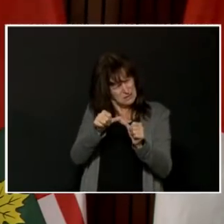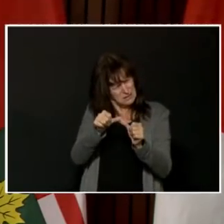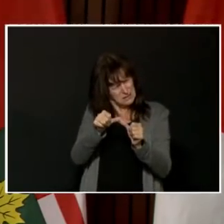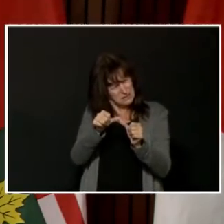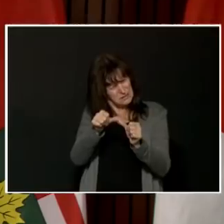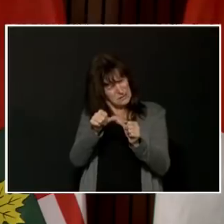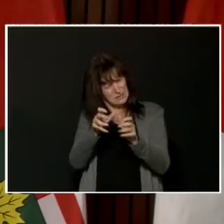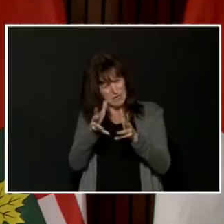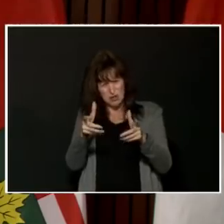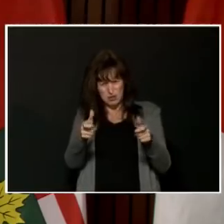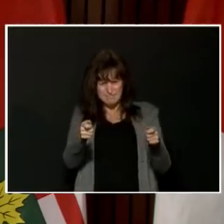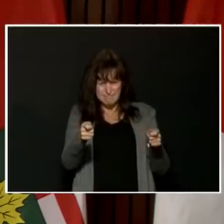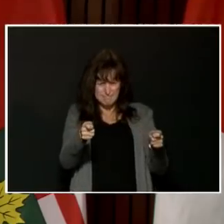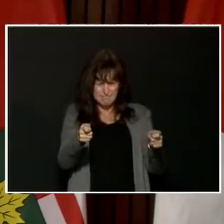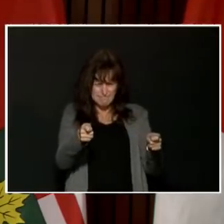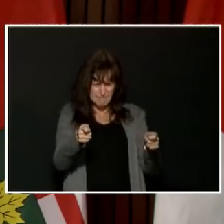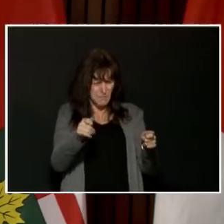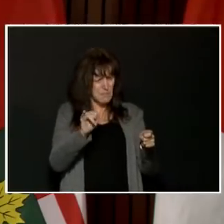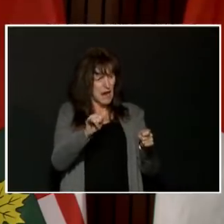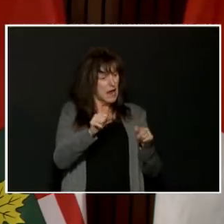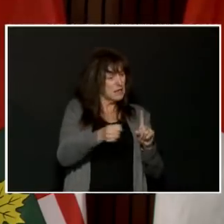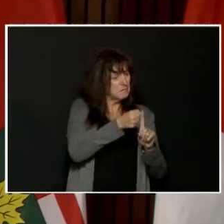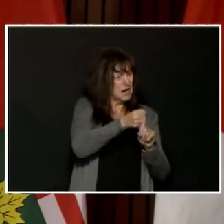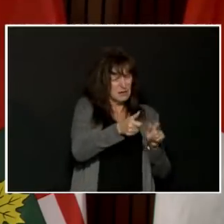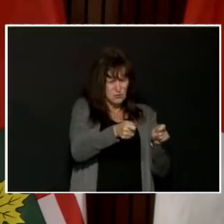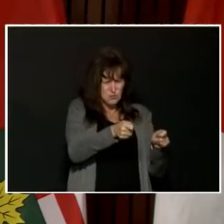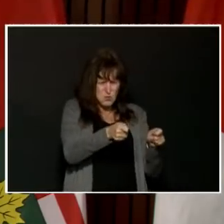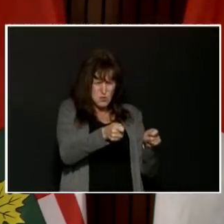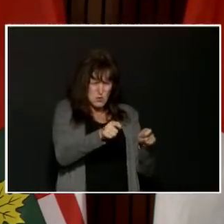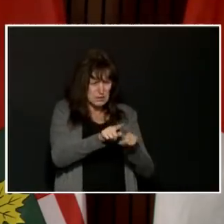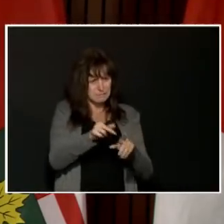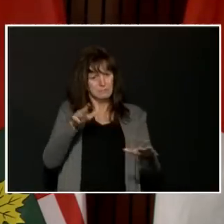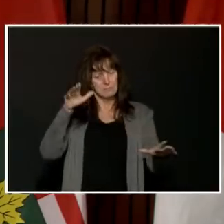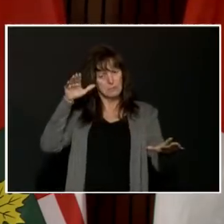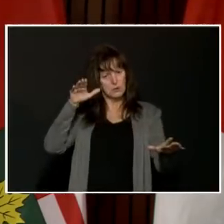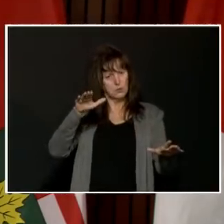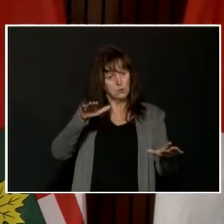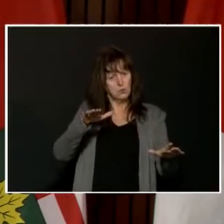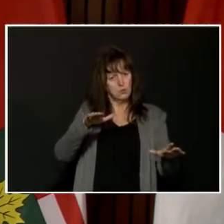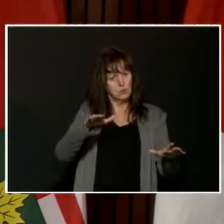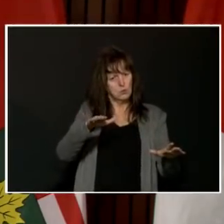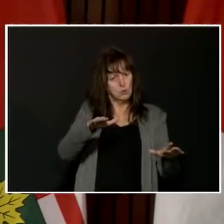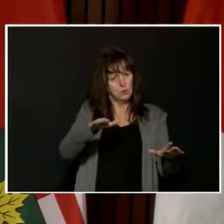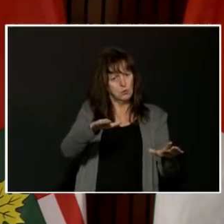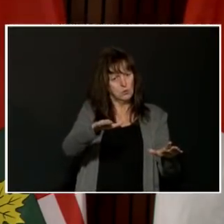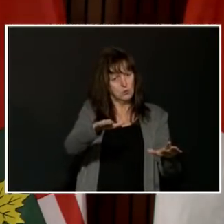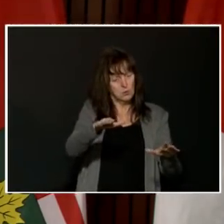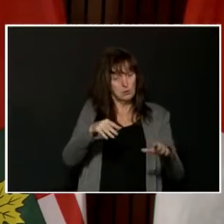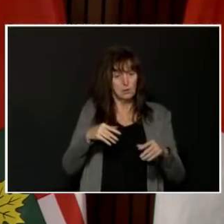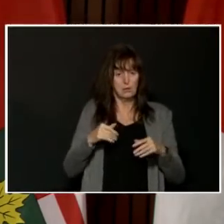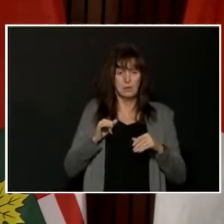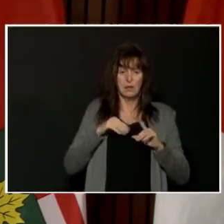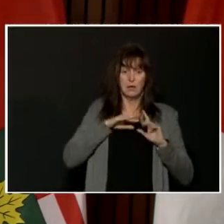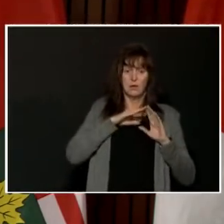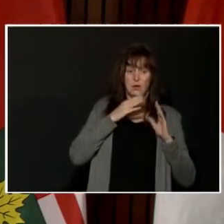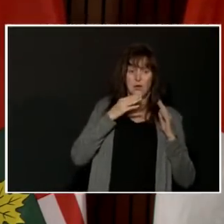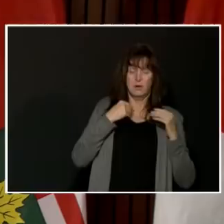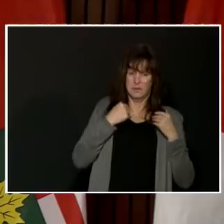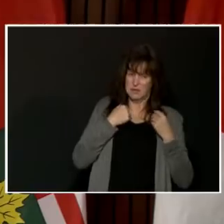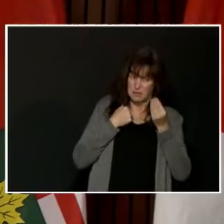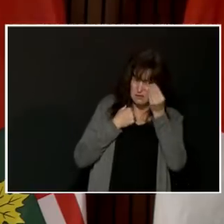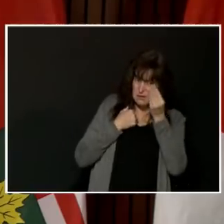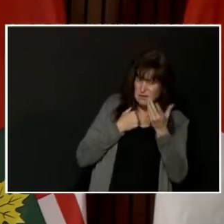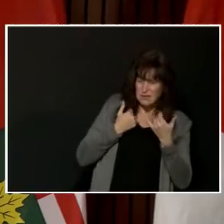impact as much as we can tolerate. I started by saying that we are still learning about the pandemic. There is still some